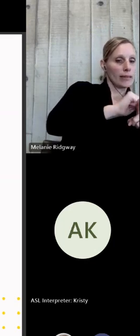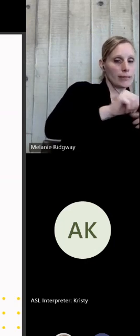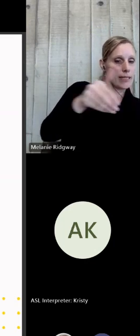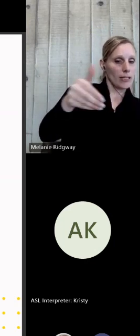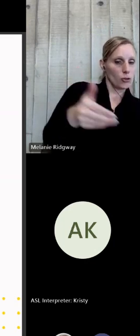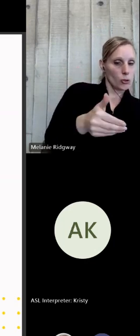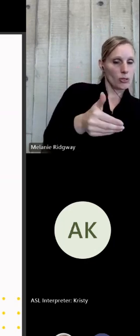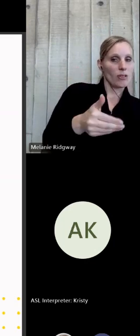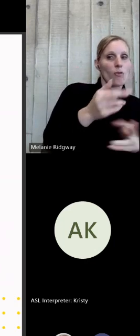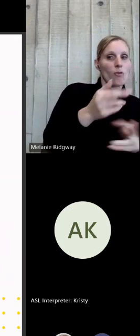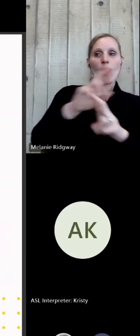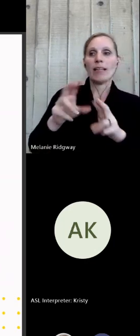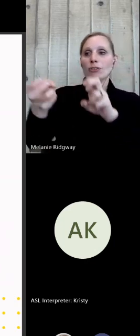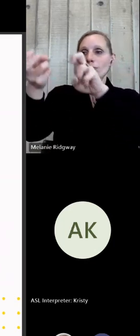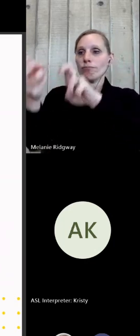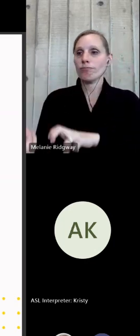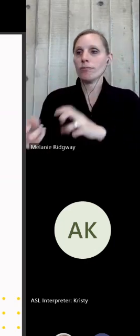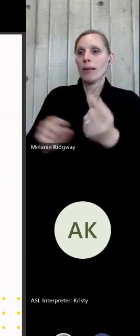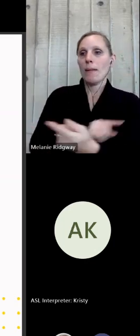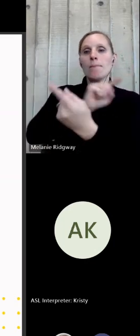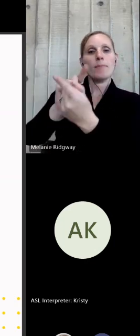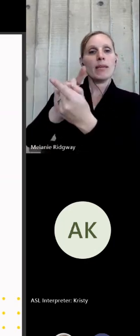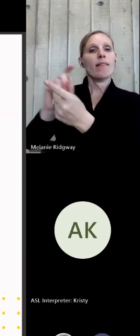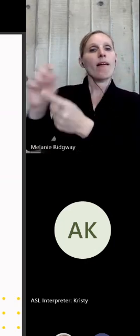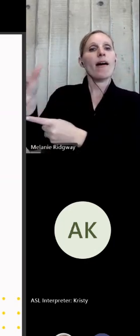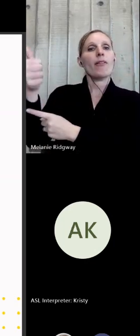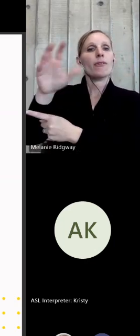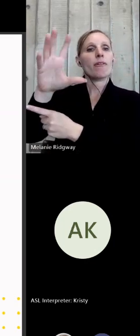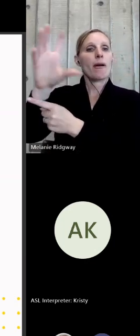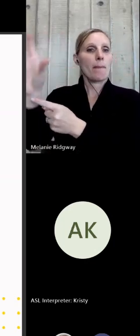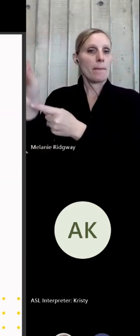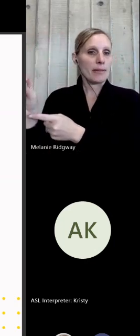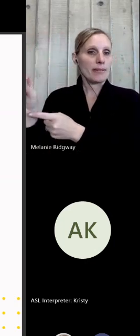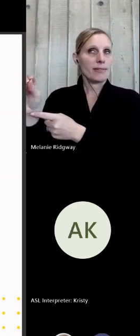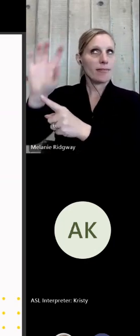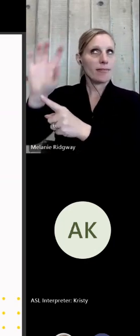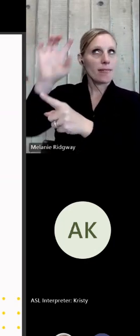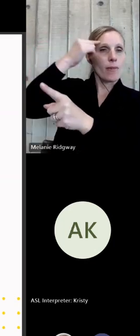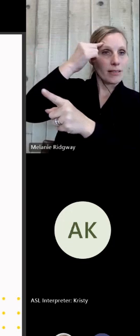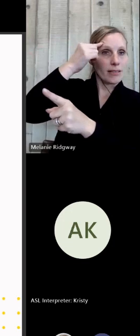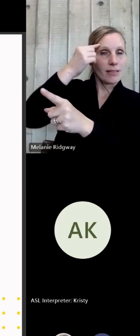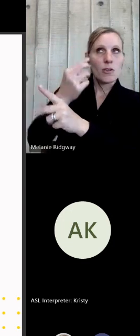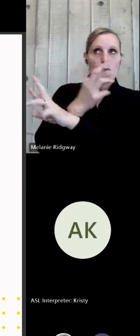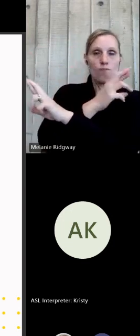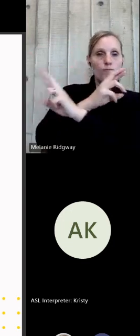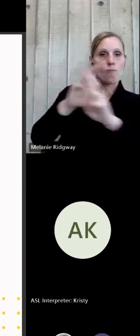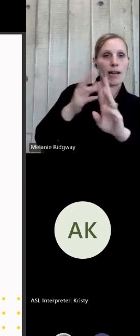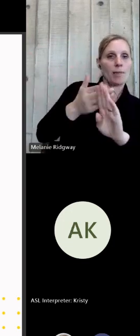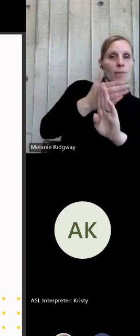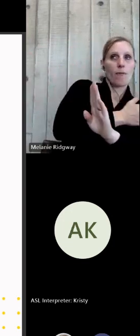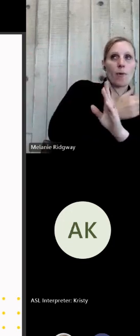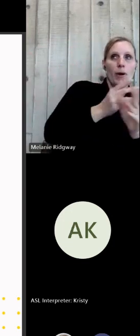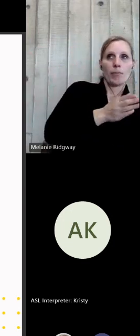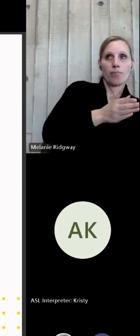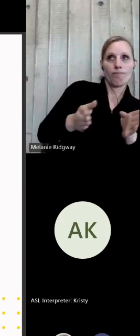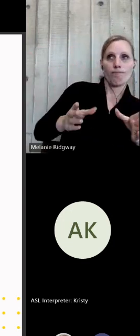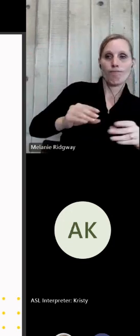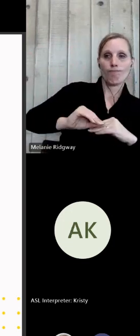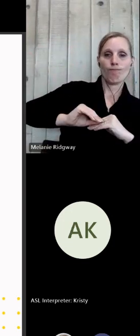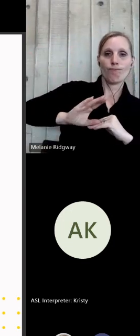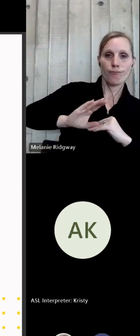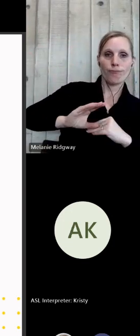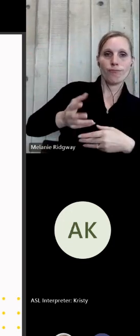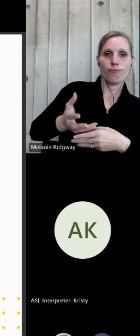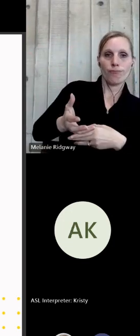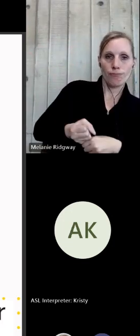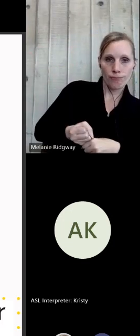goal of introducing yourself to an employer. For Seneca students, you